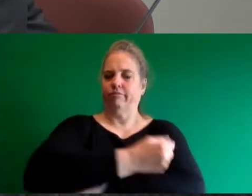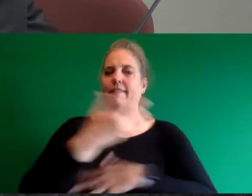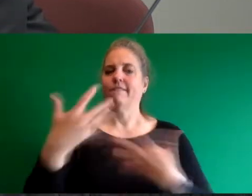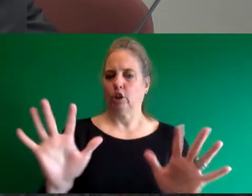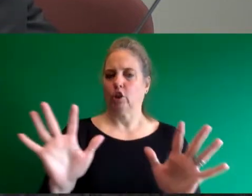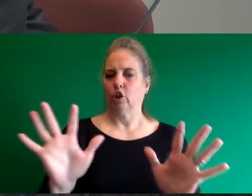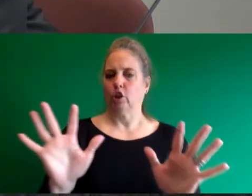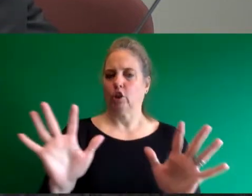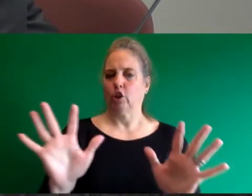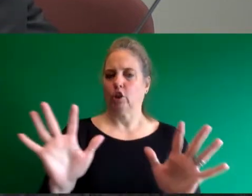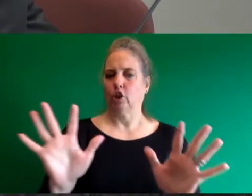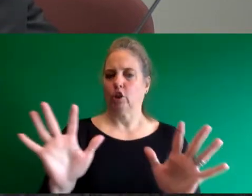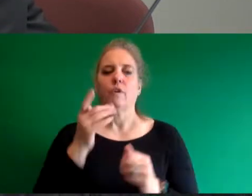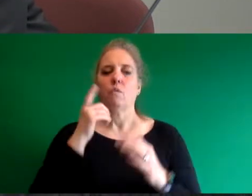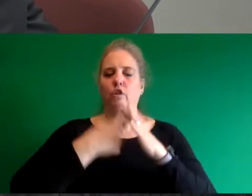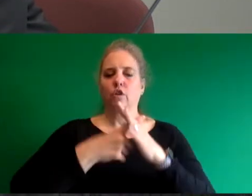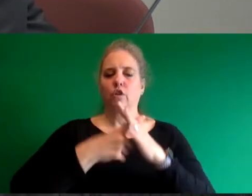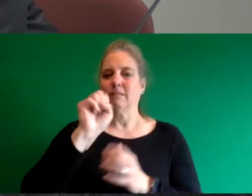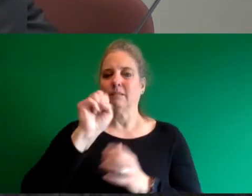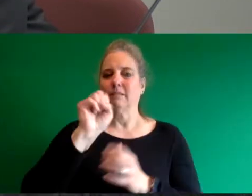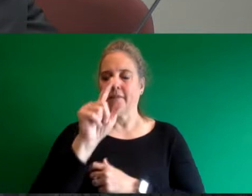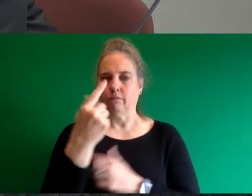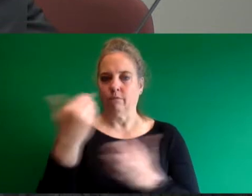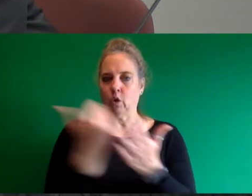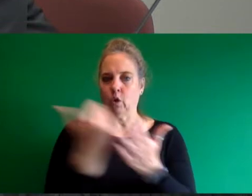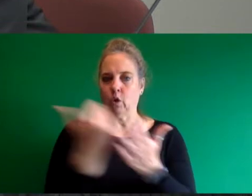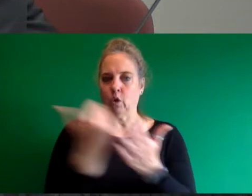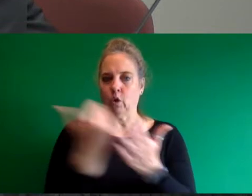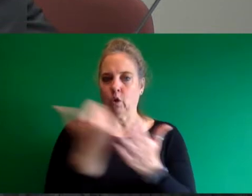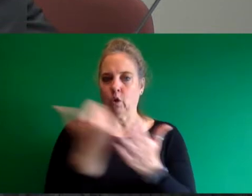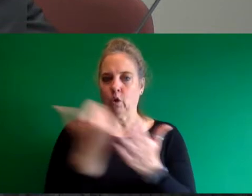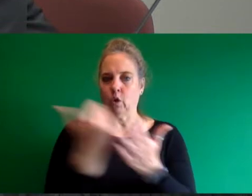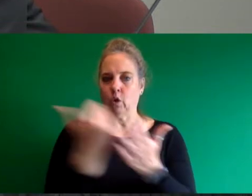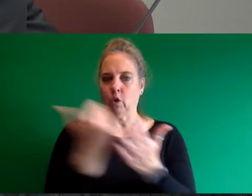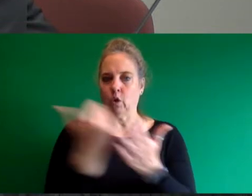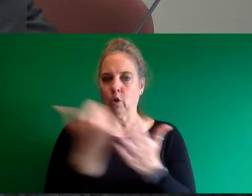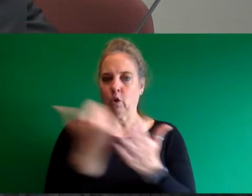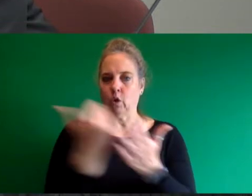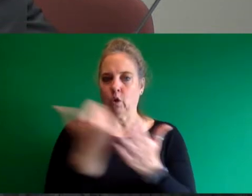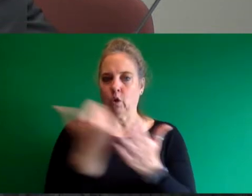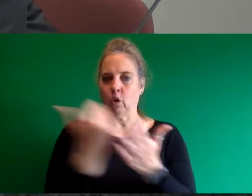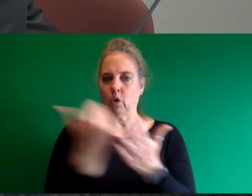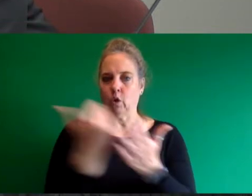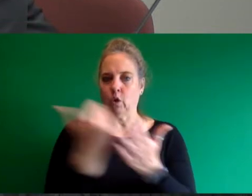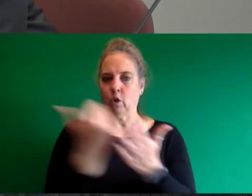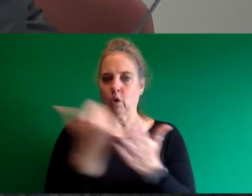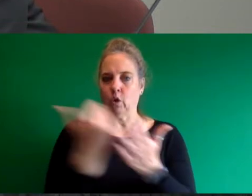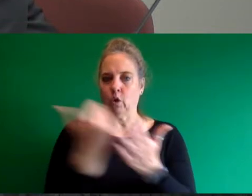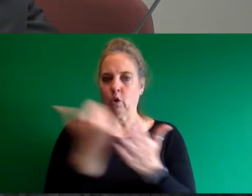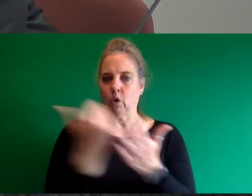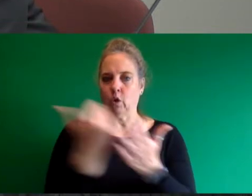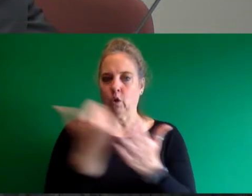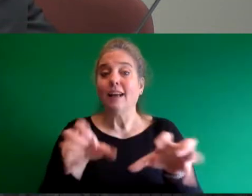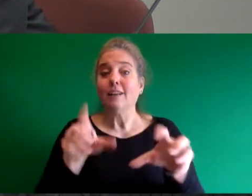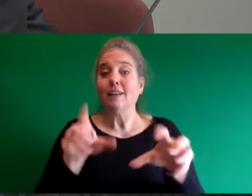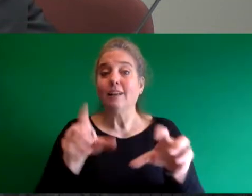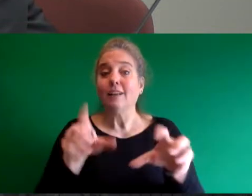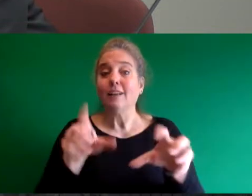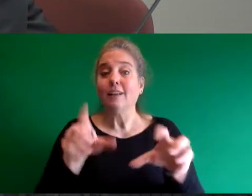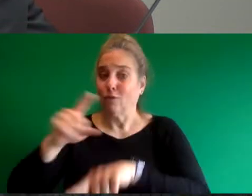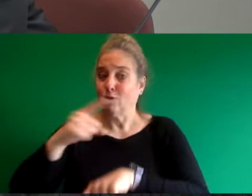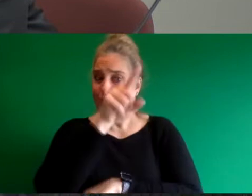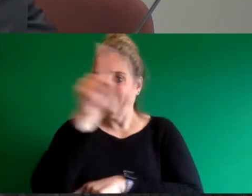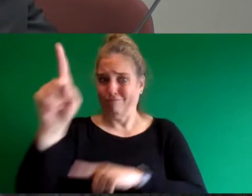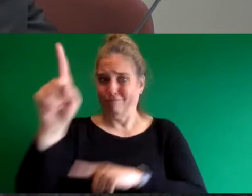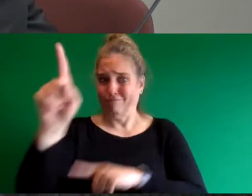massage parlors in Colorado Springs right now. It's extremely difficult for PD to shut down even one. They have to do a big investigation, and then